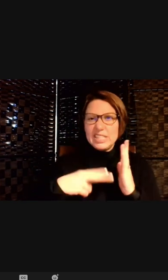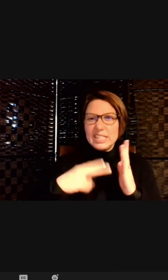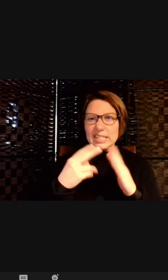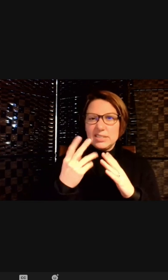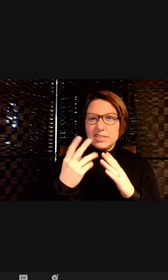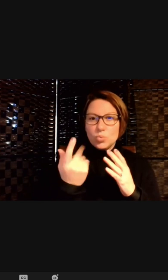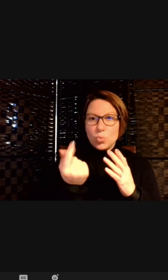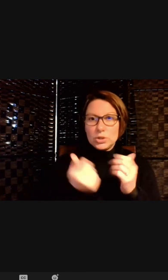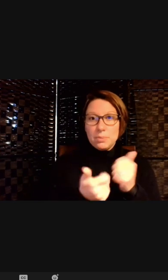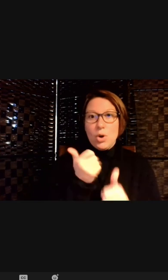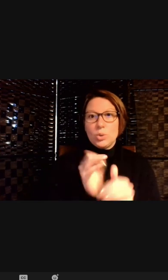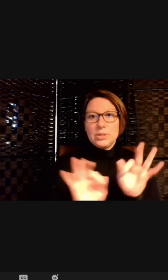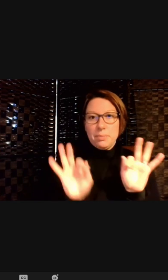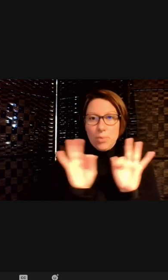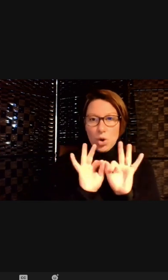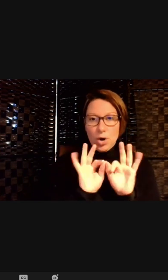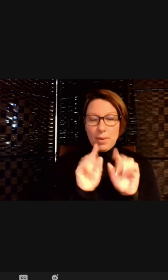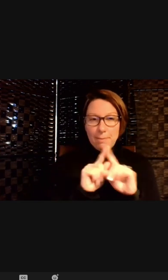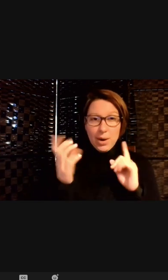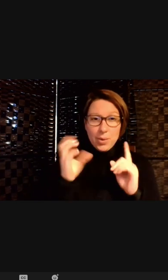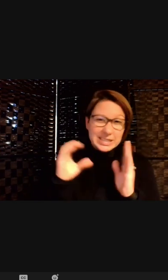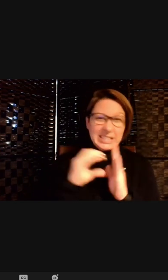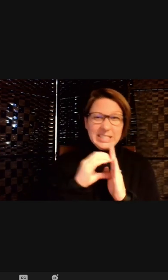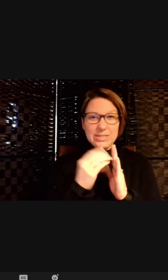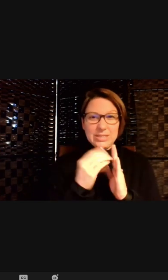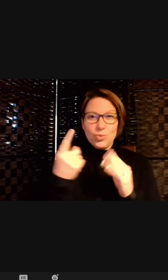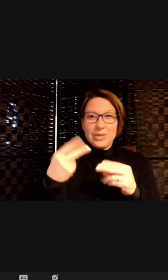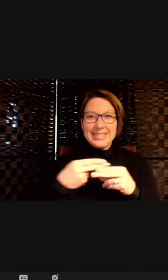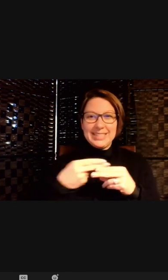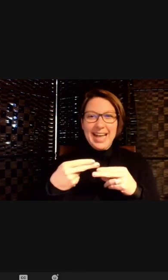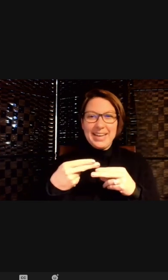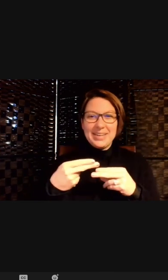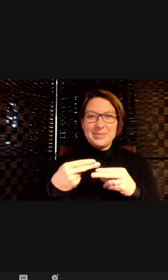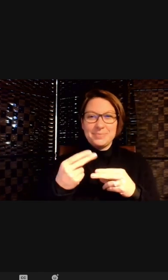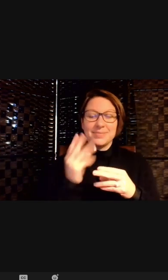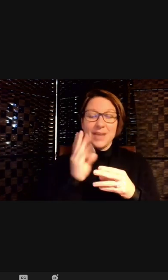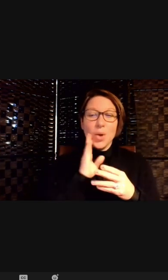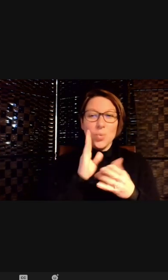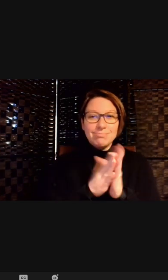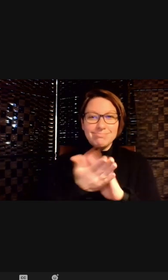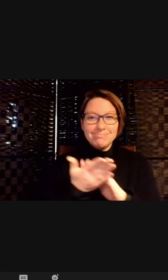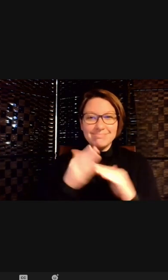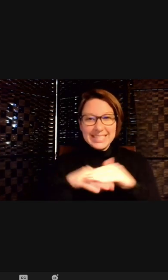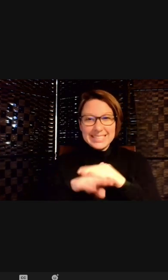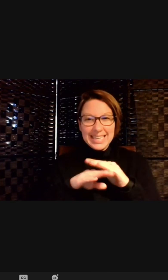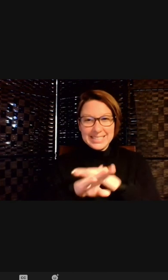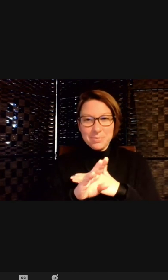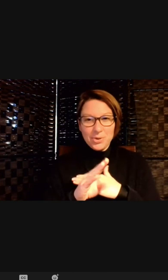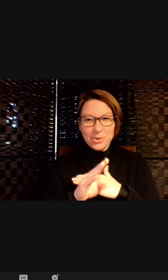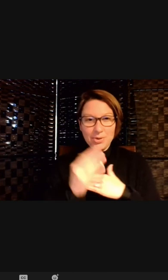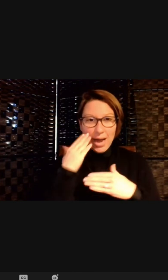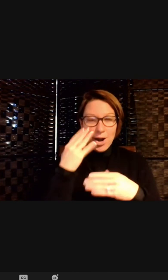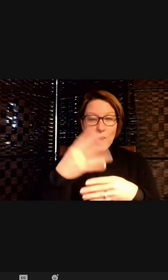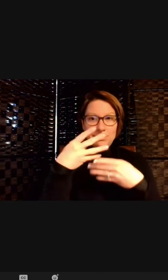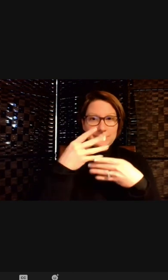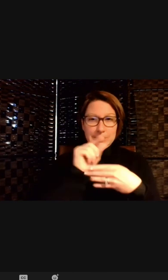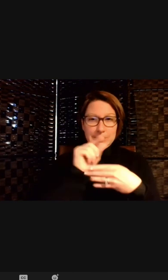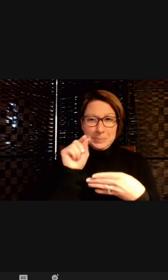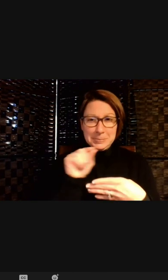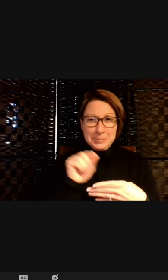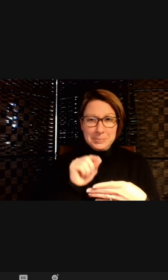are most important to you, but I wanted to jam it into one slide. So I'm going to make it accessible, I promise. I know that the way it's presented is not